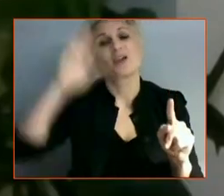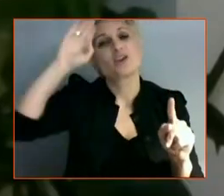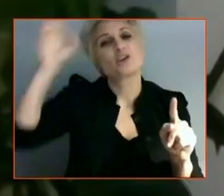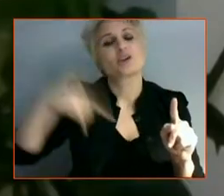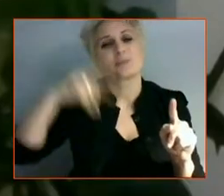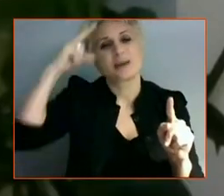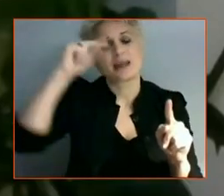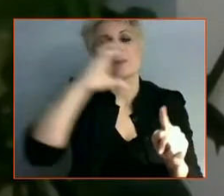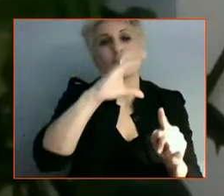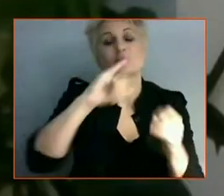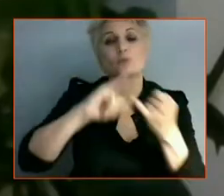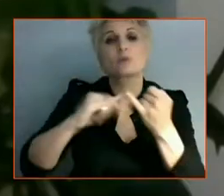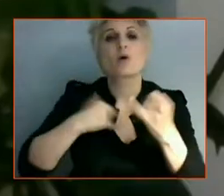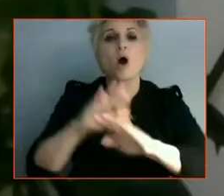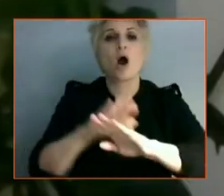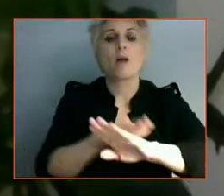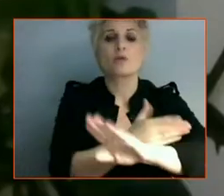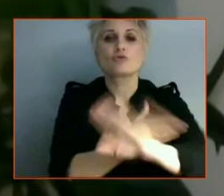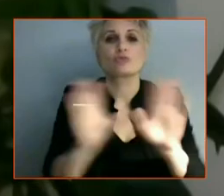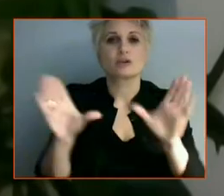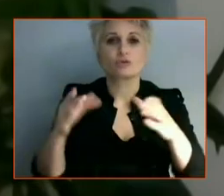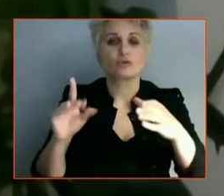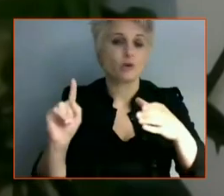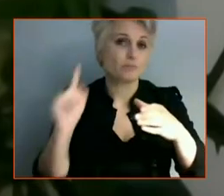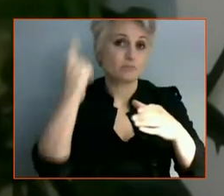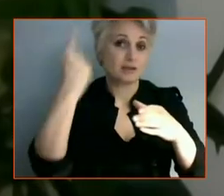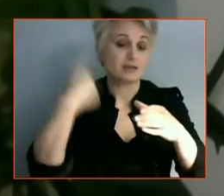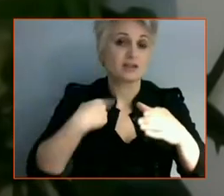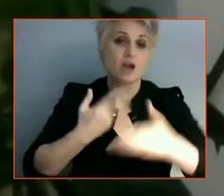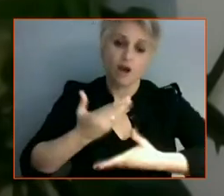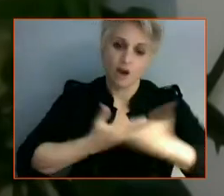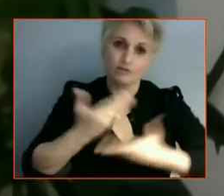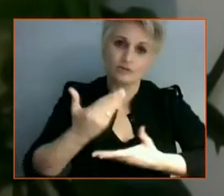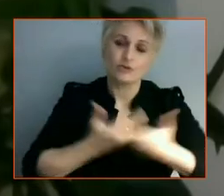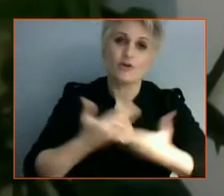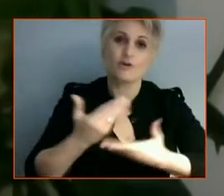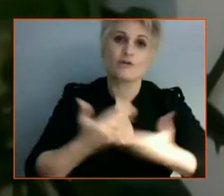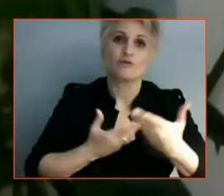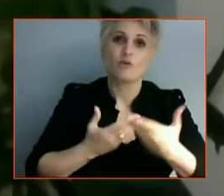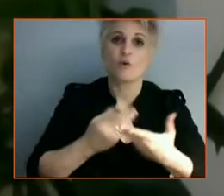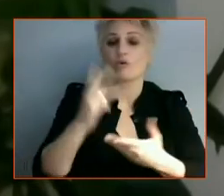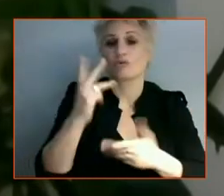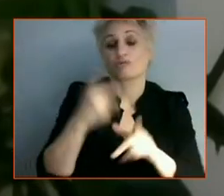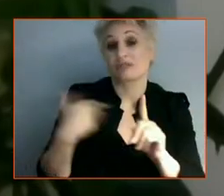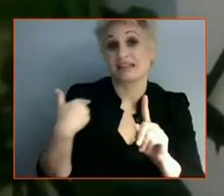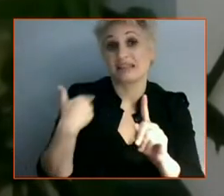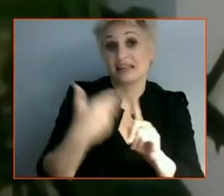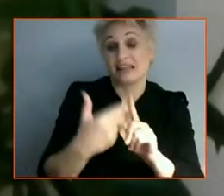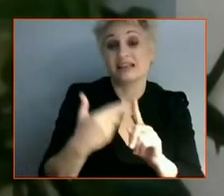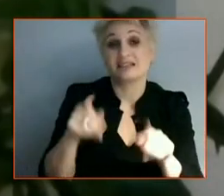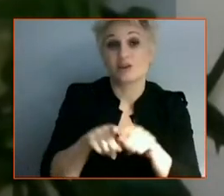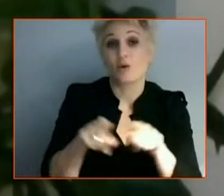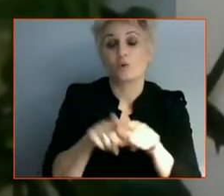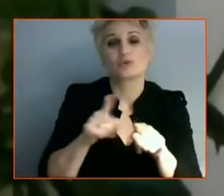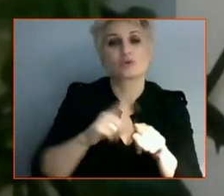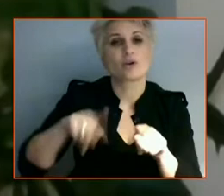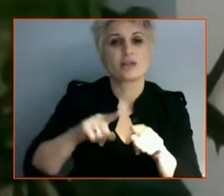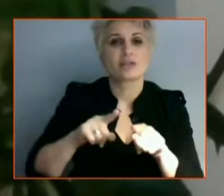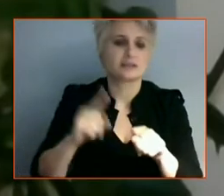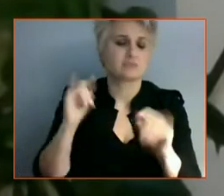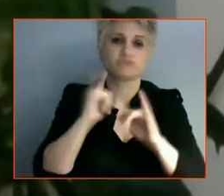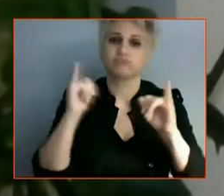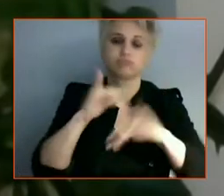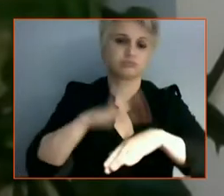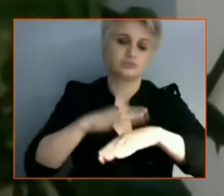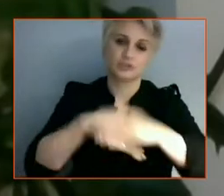MP, have served for the past 3 years in this first term of our historic time in government and confidence and supply